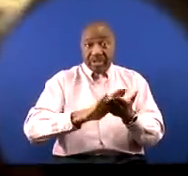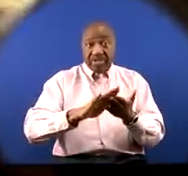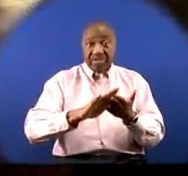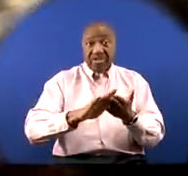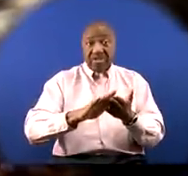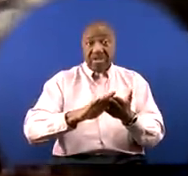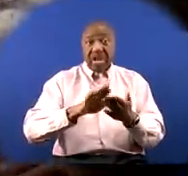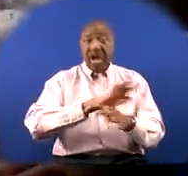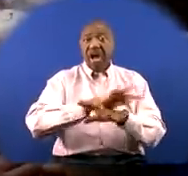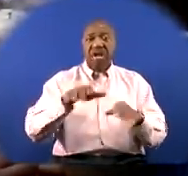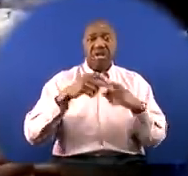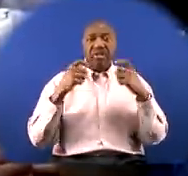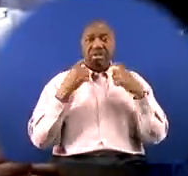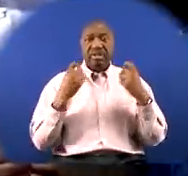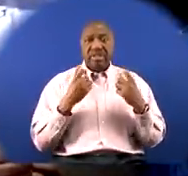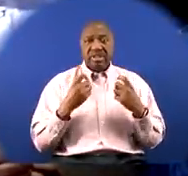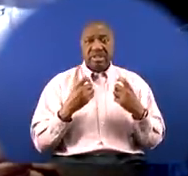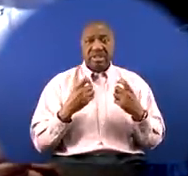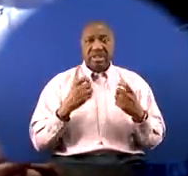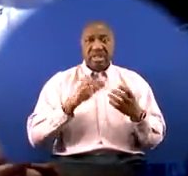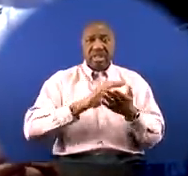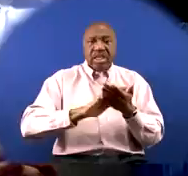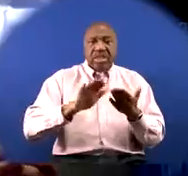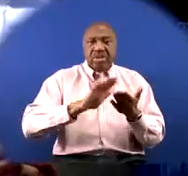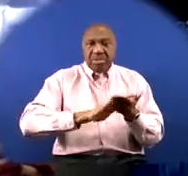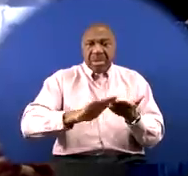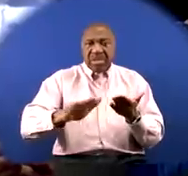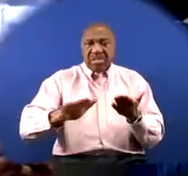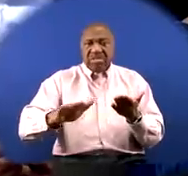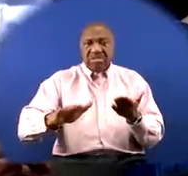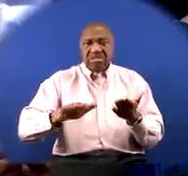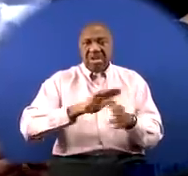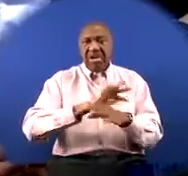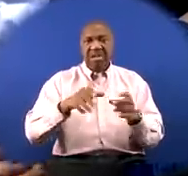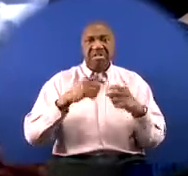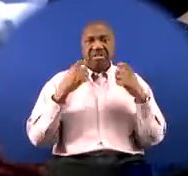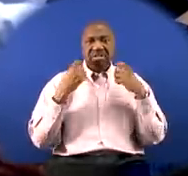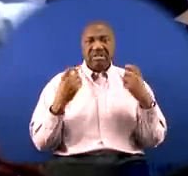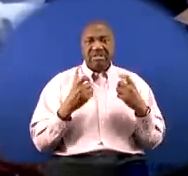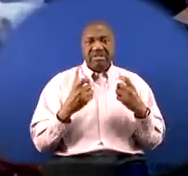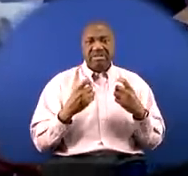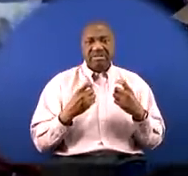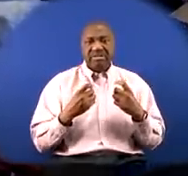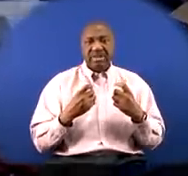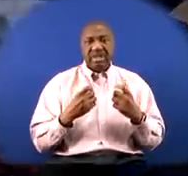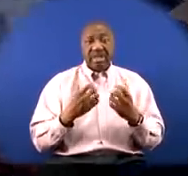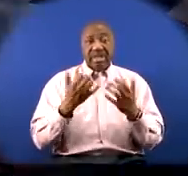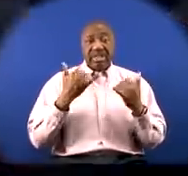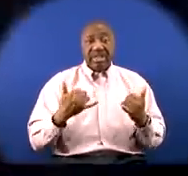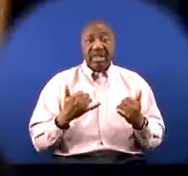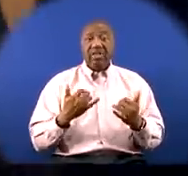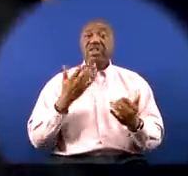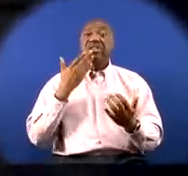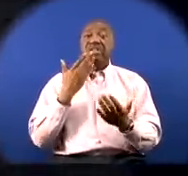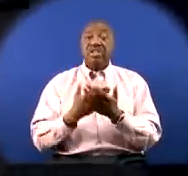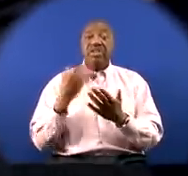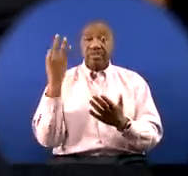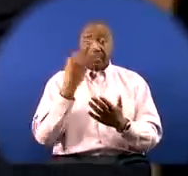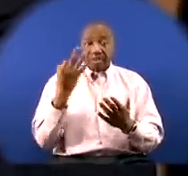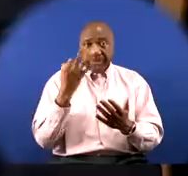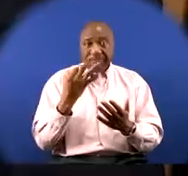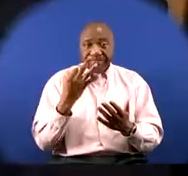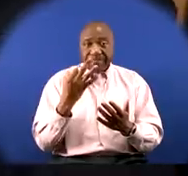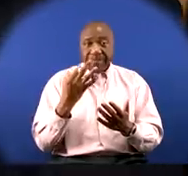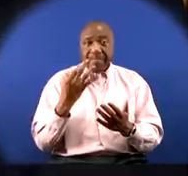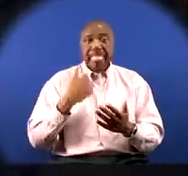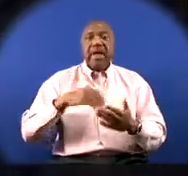our sin. It washes our sins away. Today on this Good Friday,